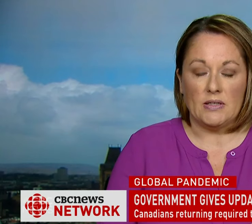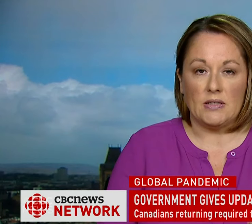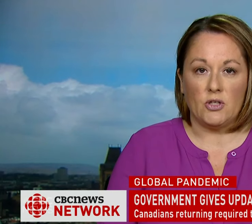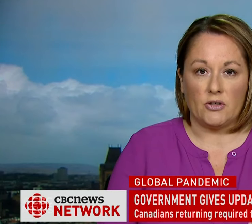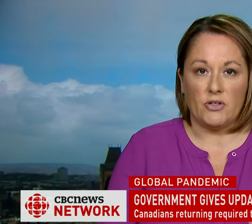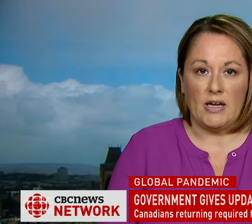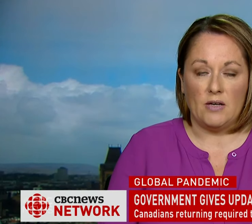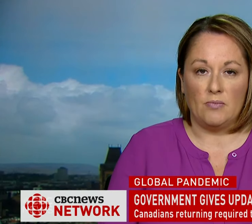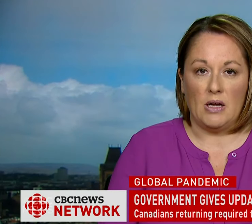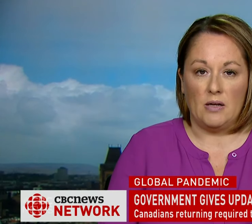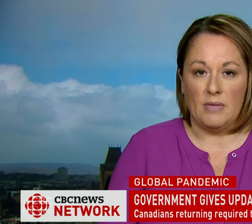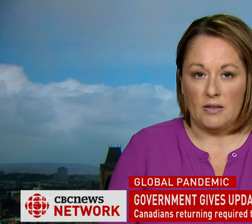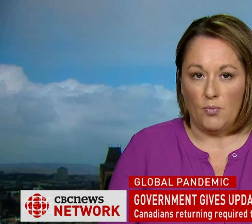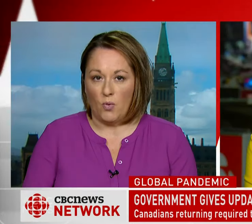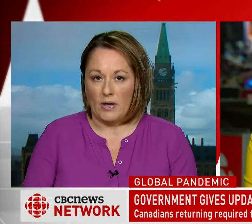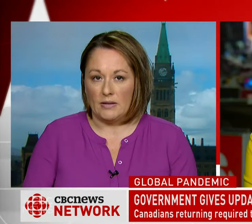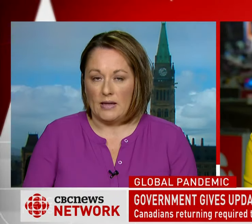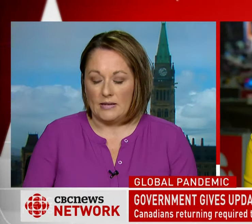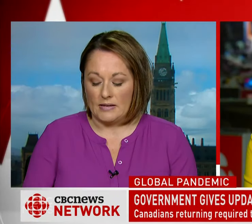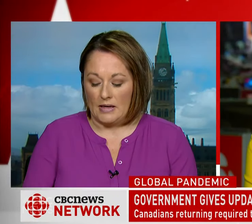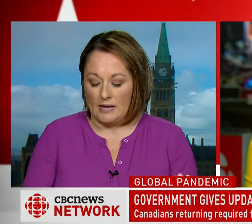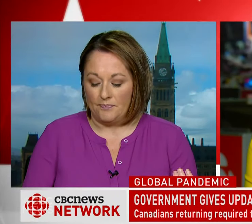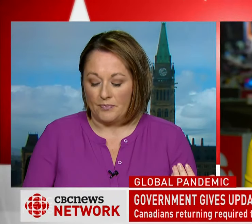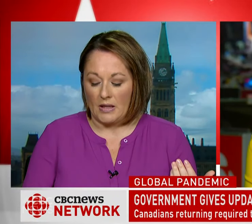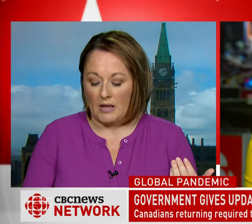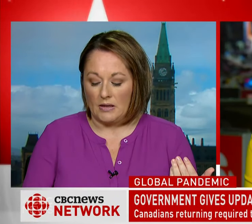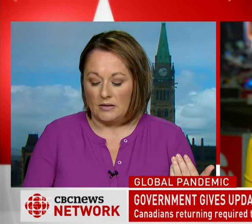about this, Dr. Tam made the point that